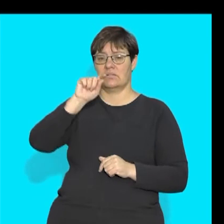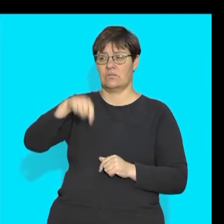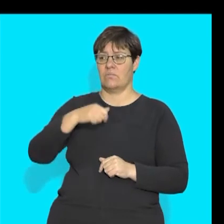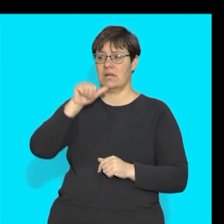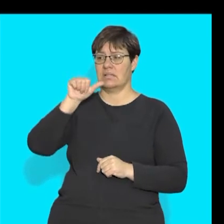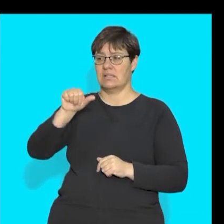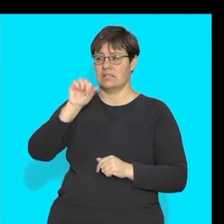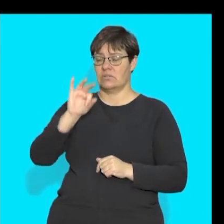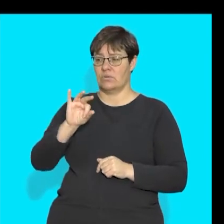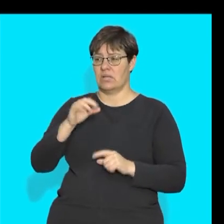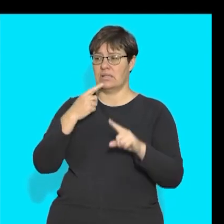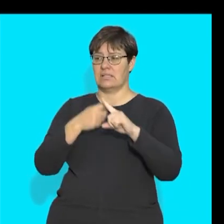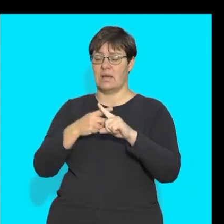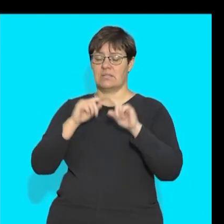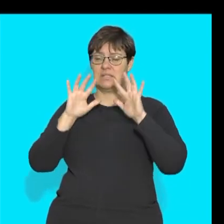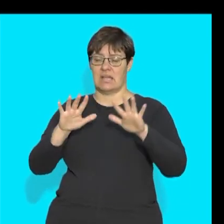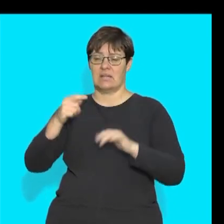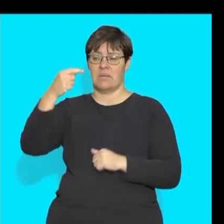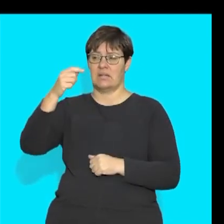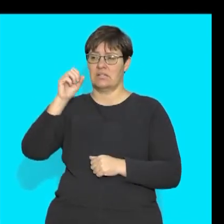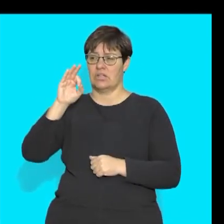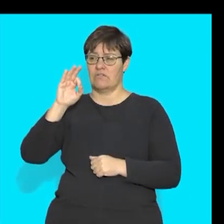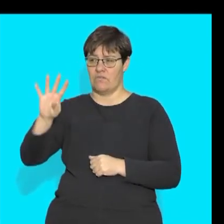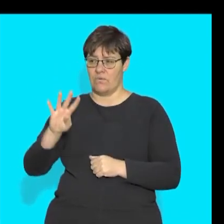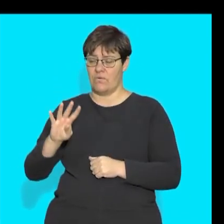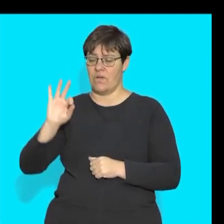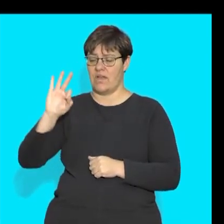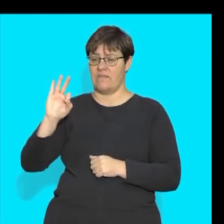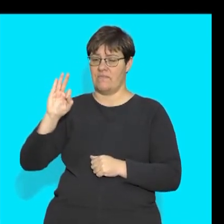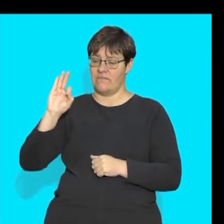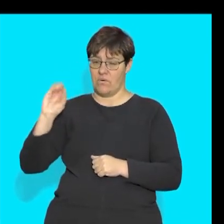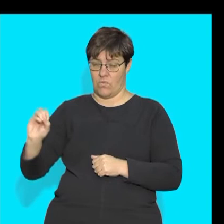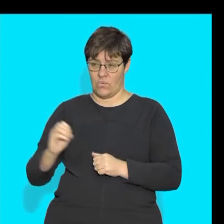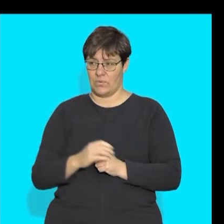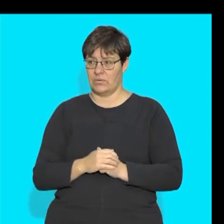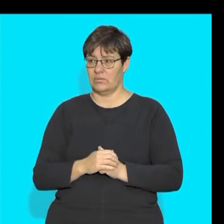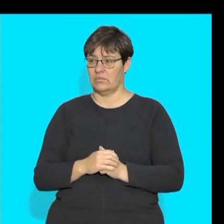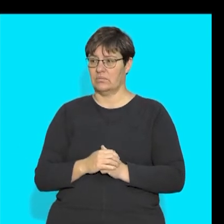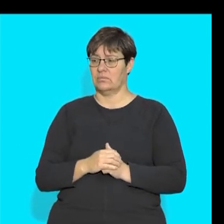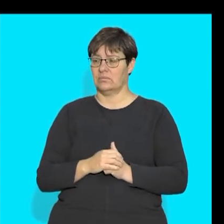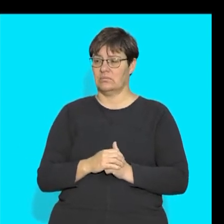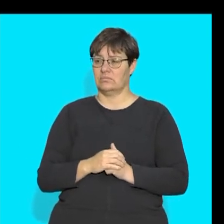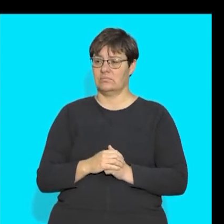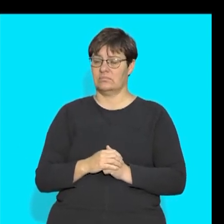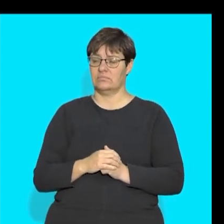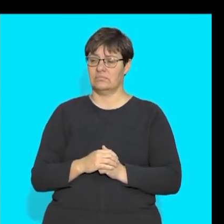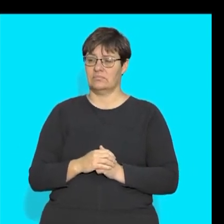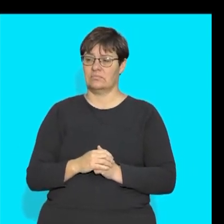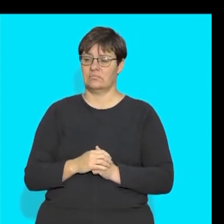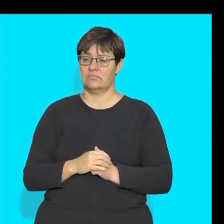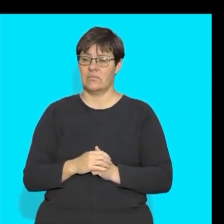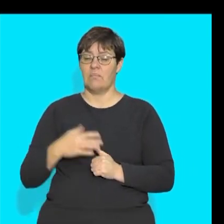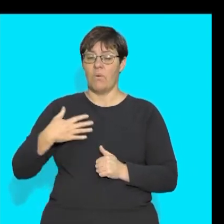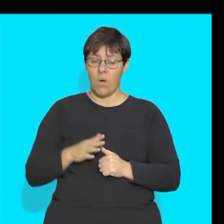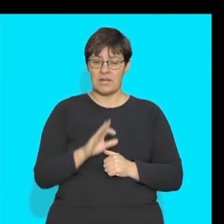And we're not going to worry too much about the space, and I know it's horrible. I want FO